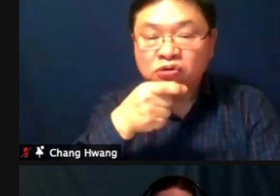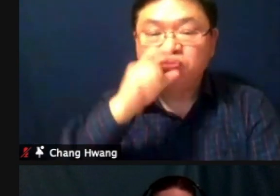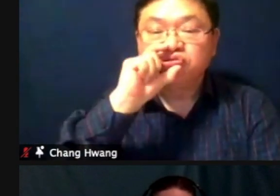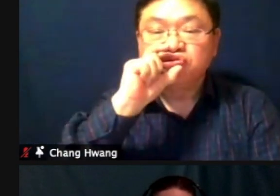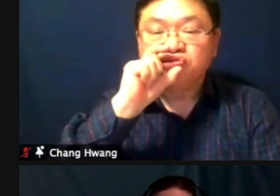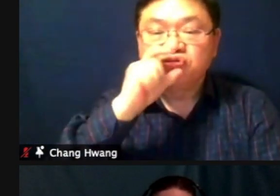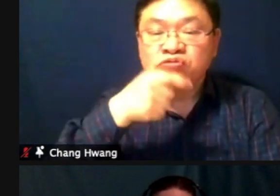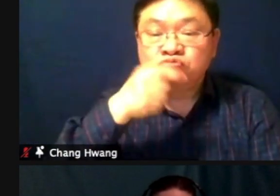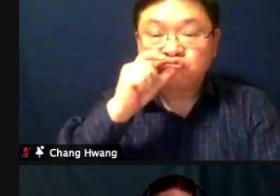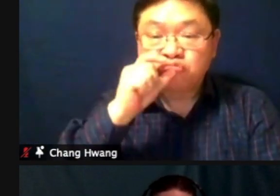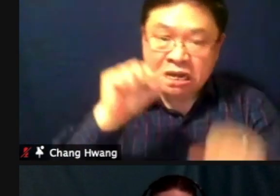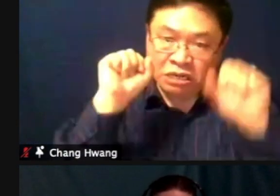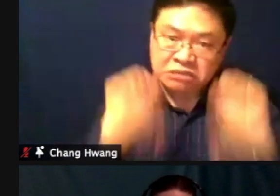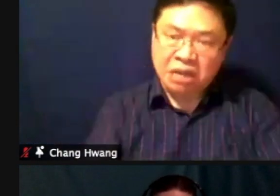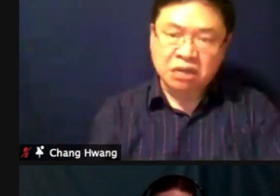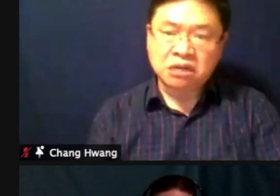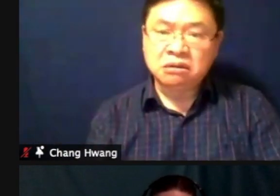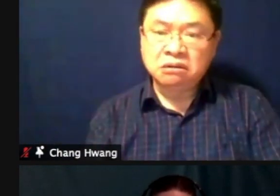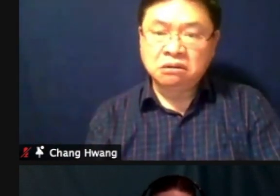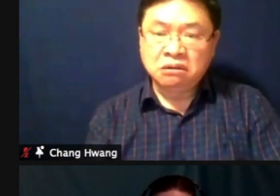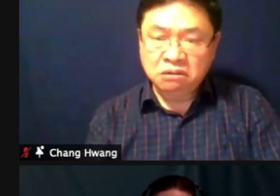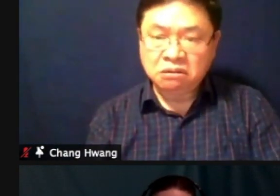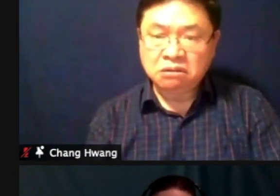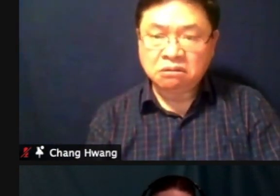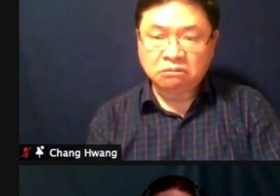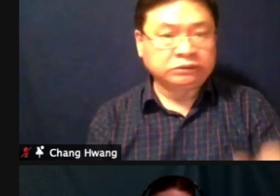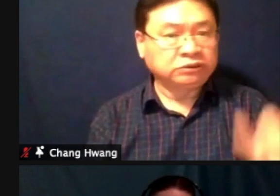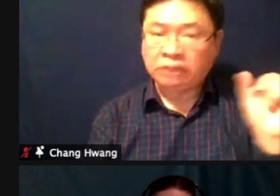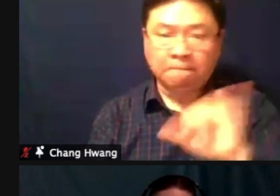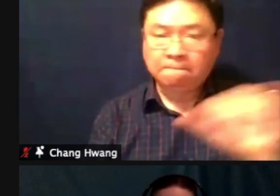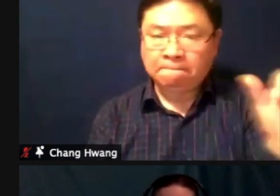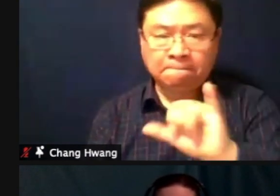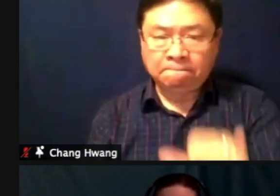So that is the hand shape, the location, and the movement together.